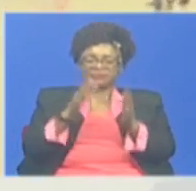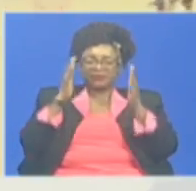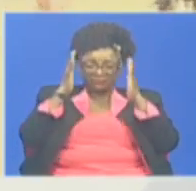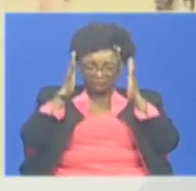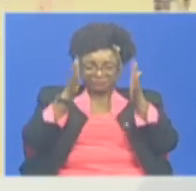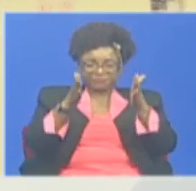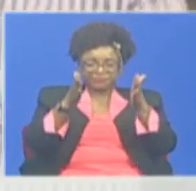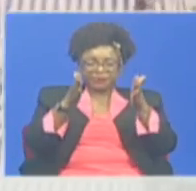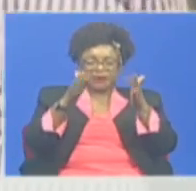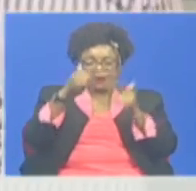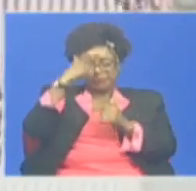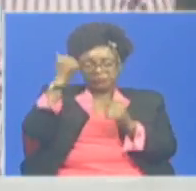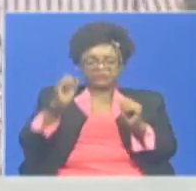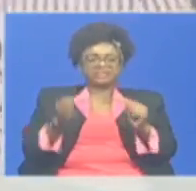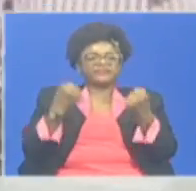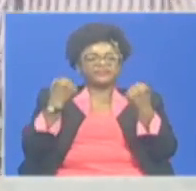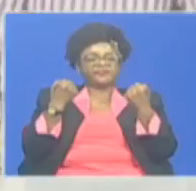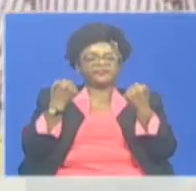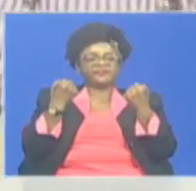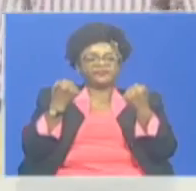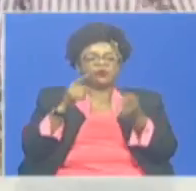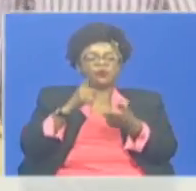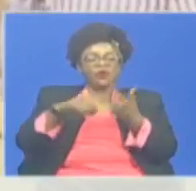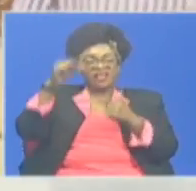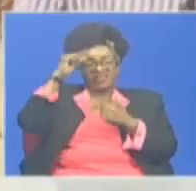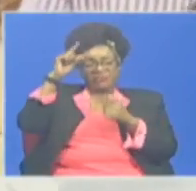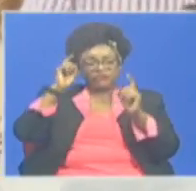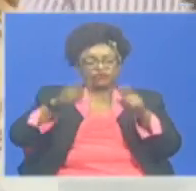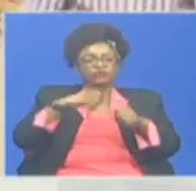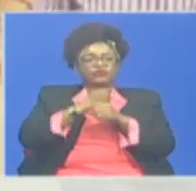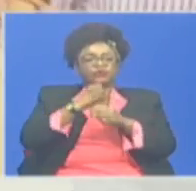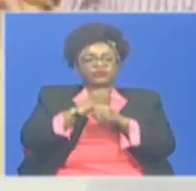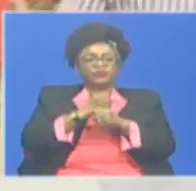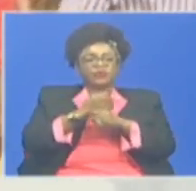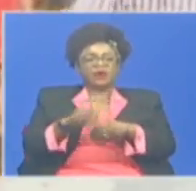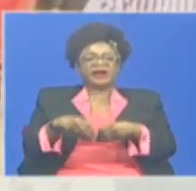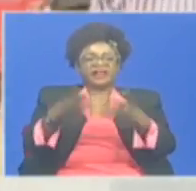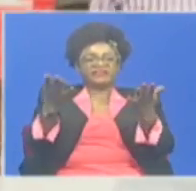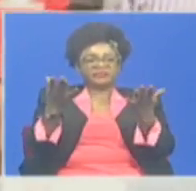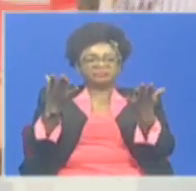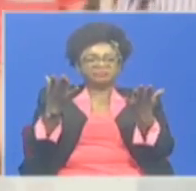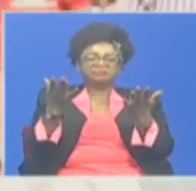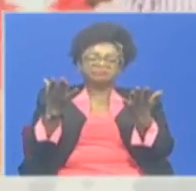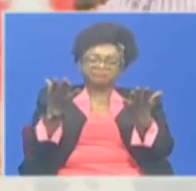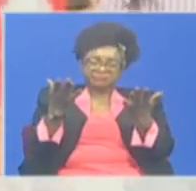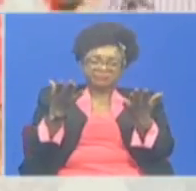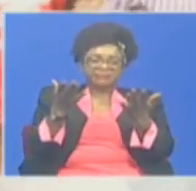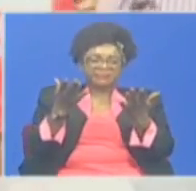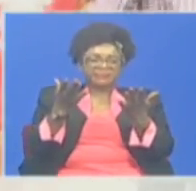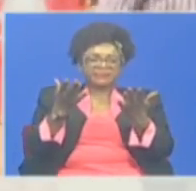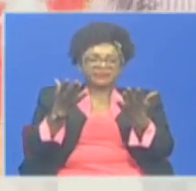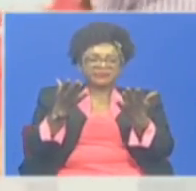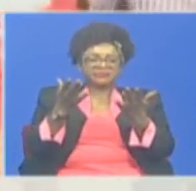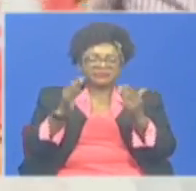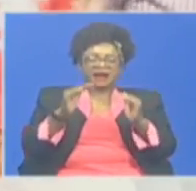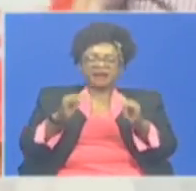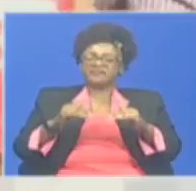the day watakuwa safe. The government should at least give them a little bit sophisticated, advanced